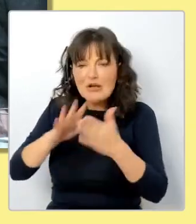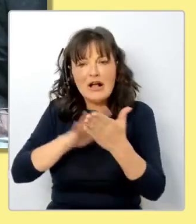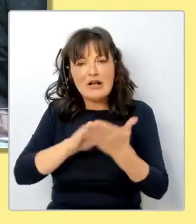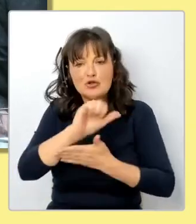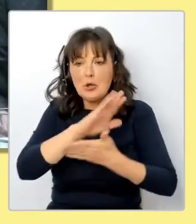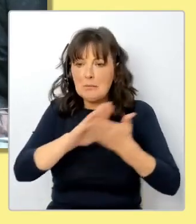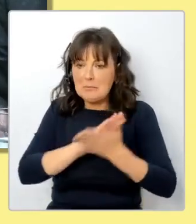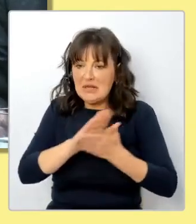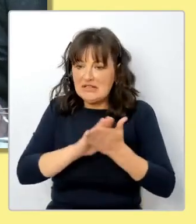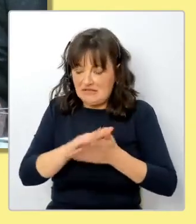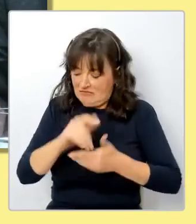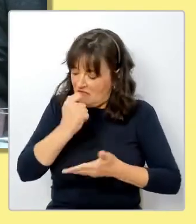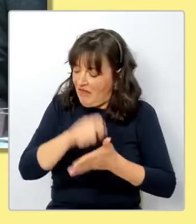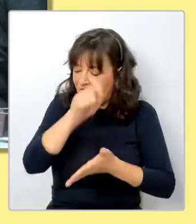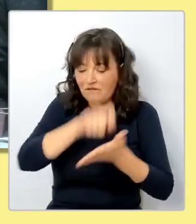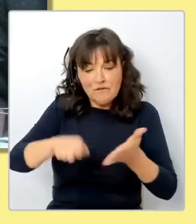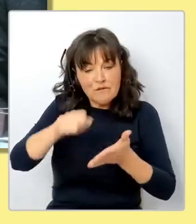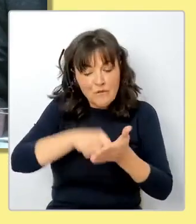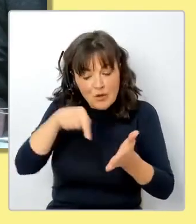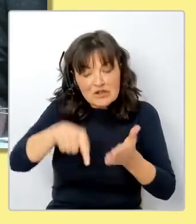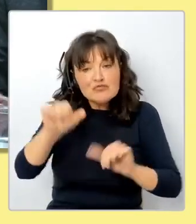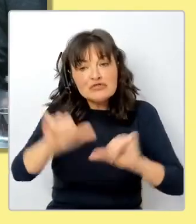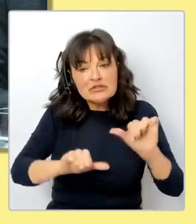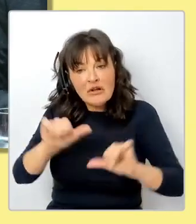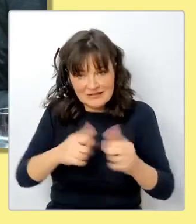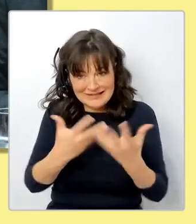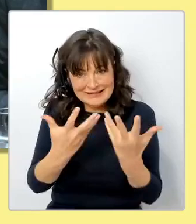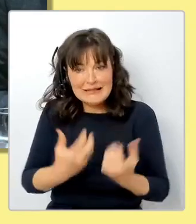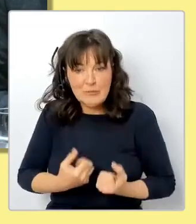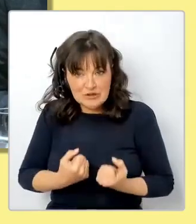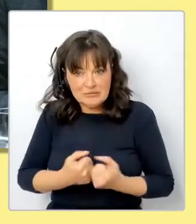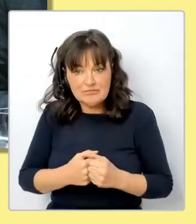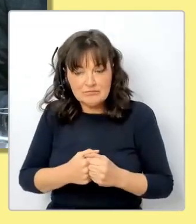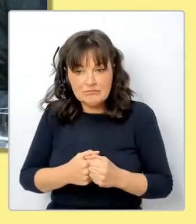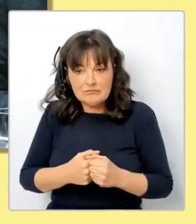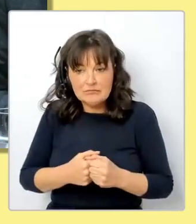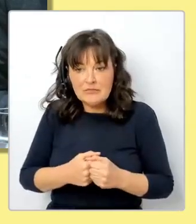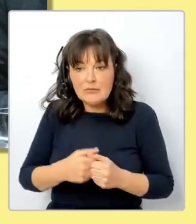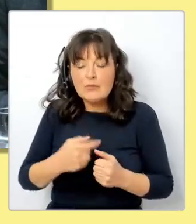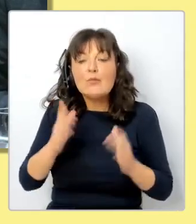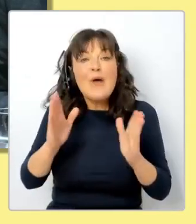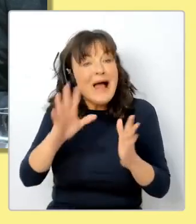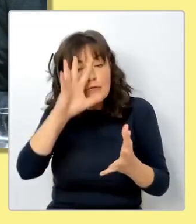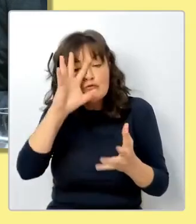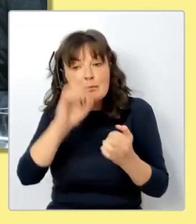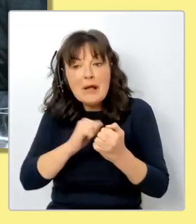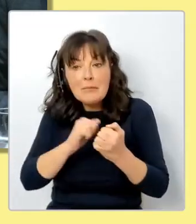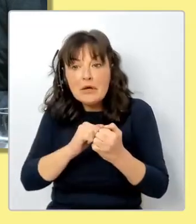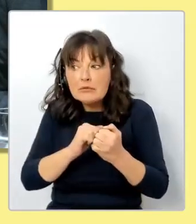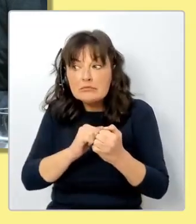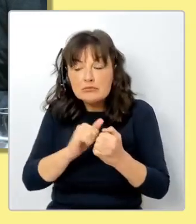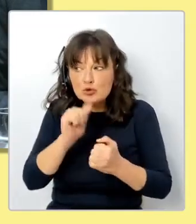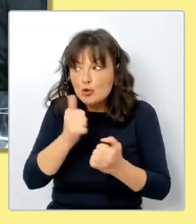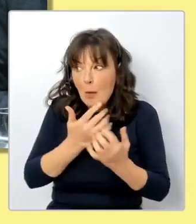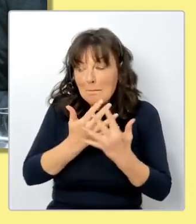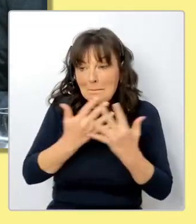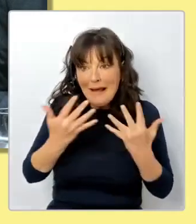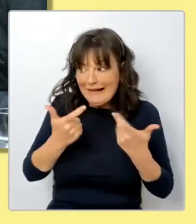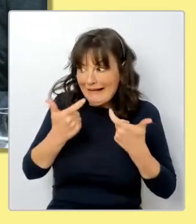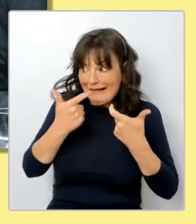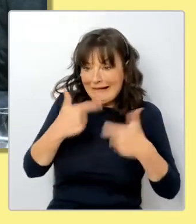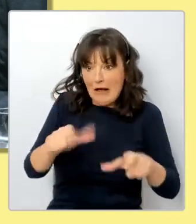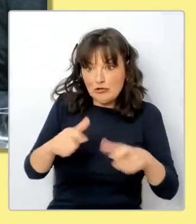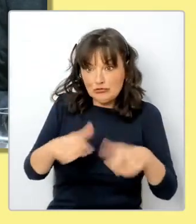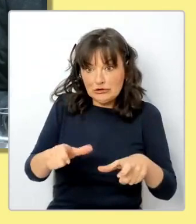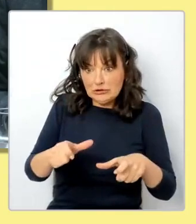box is accepted. And we have to remember as well that not many countries have received their independence through